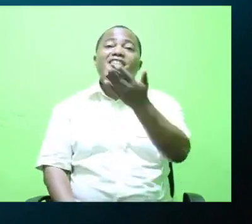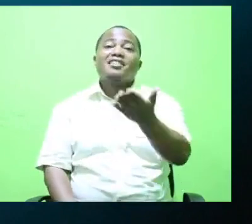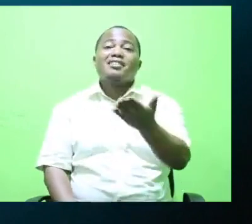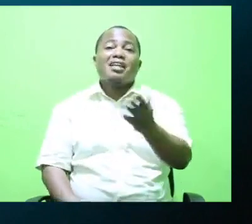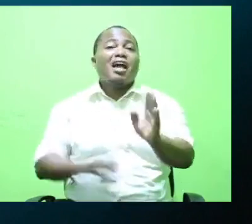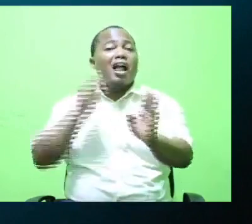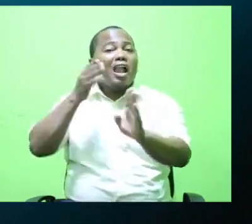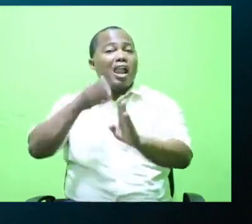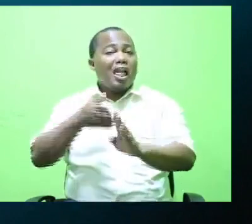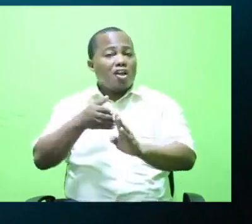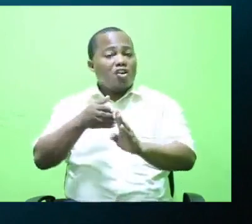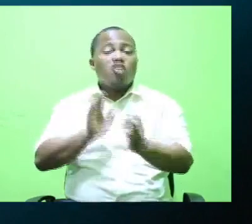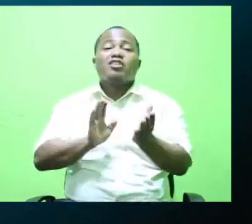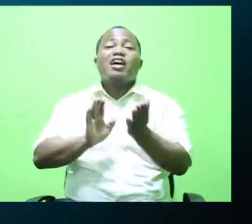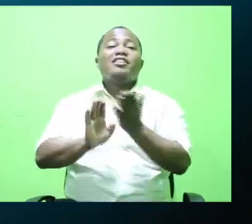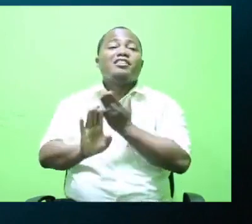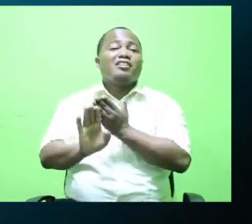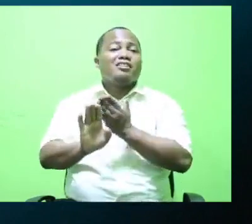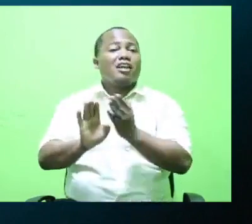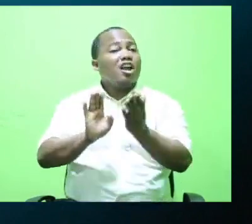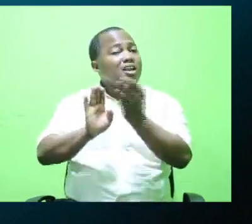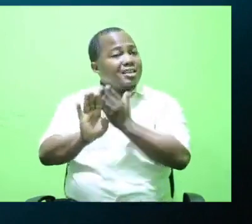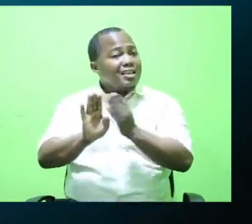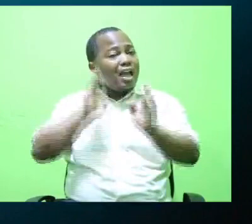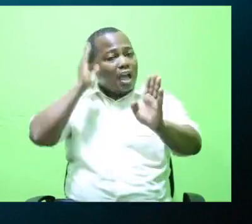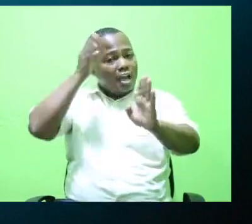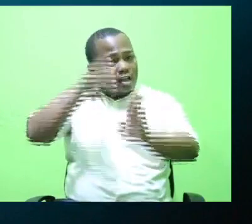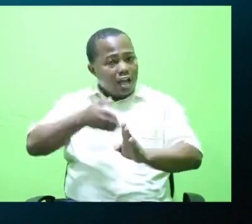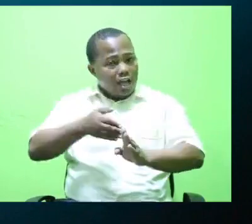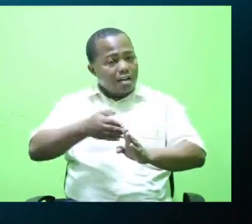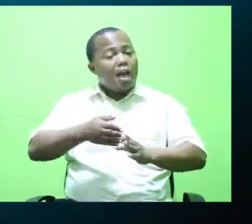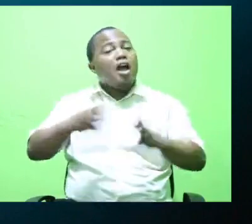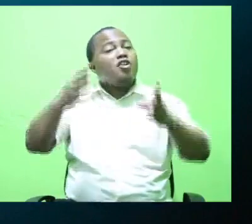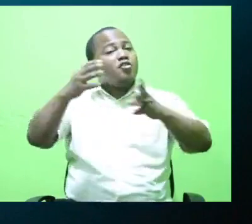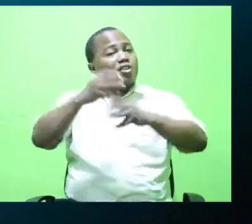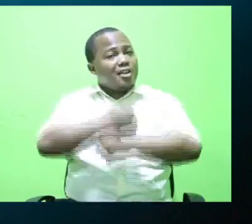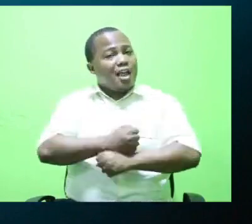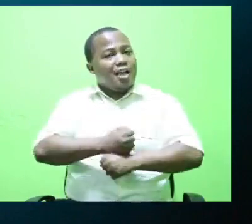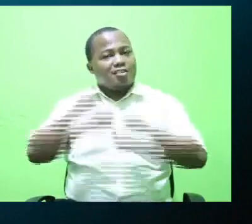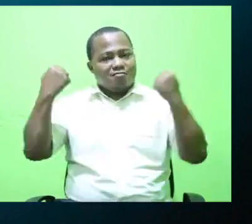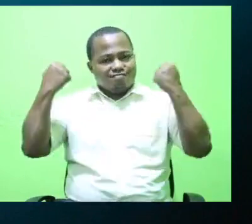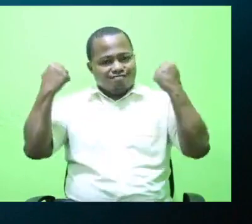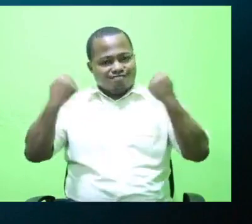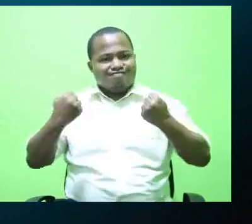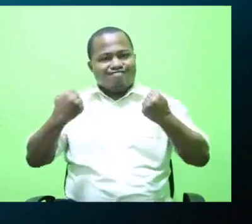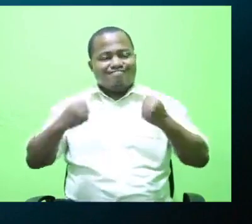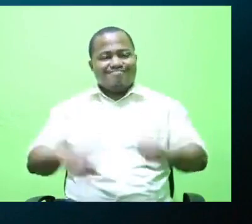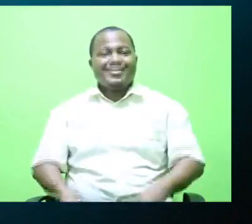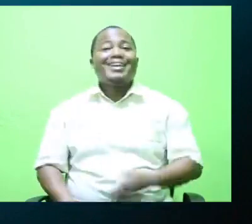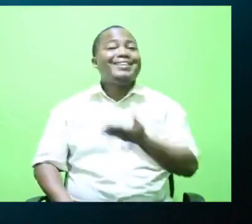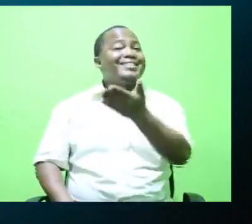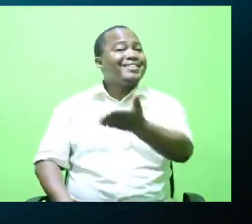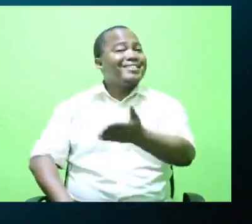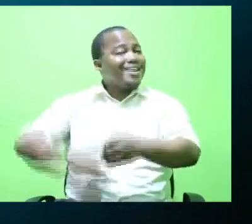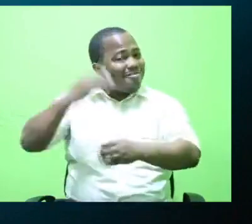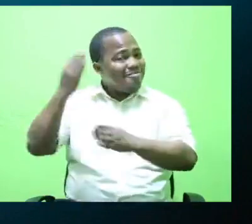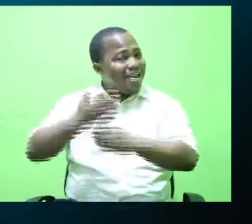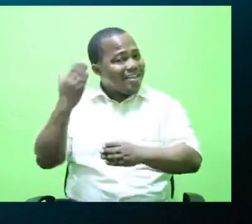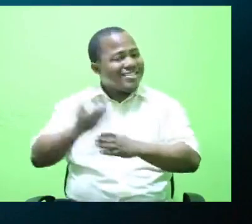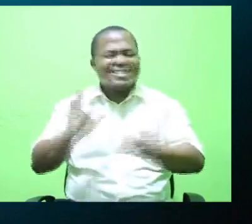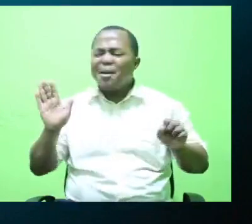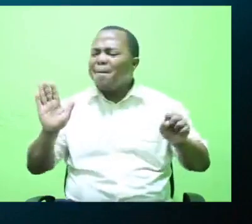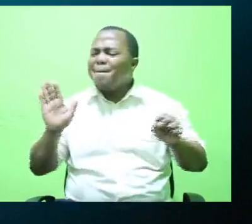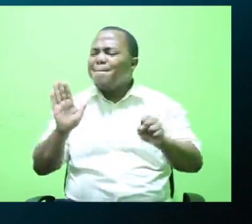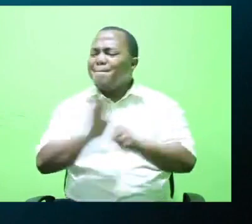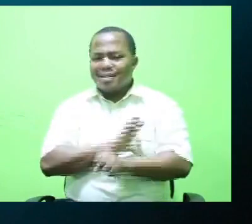to assist the immune system in order to gauge a cure. This practice is